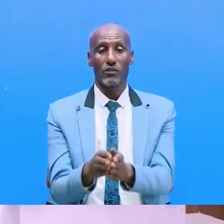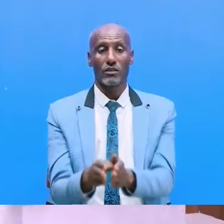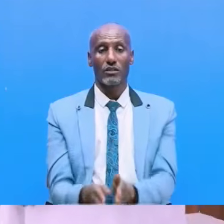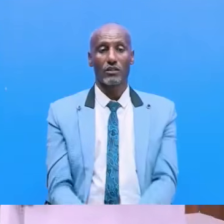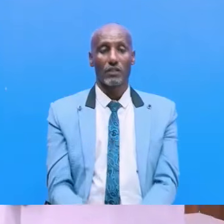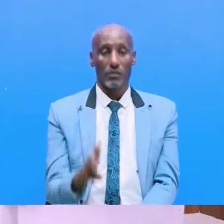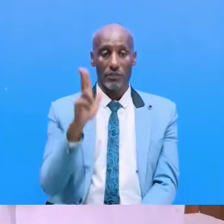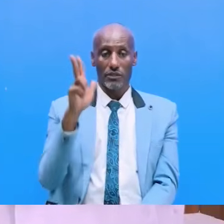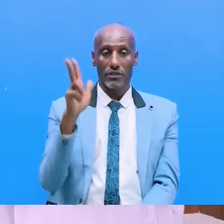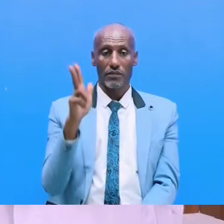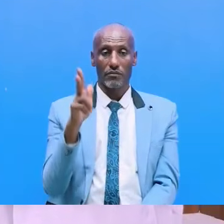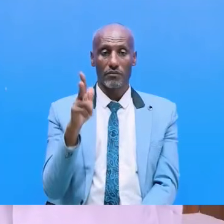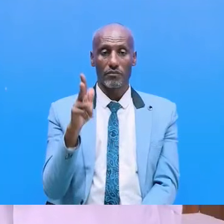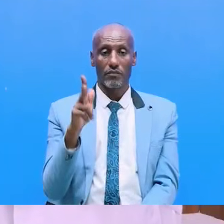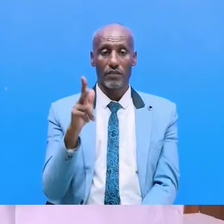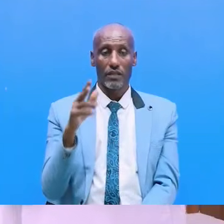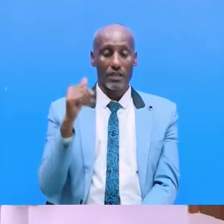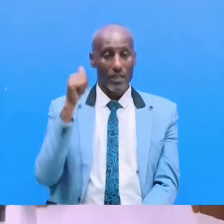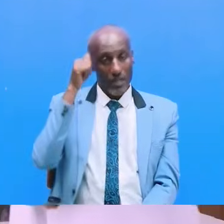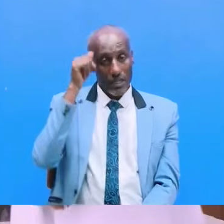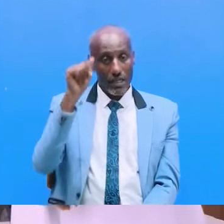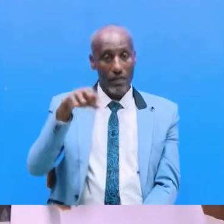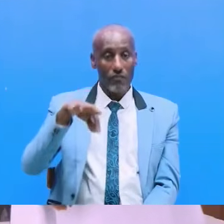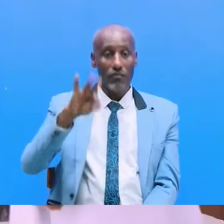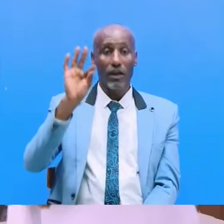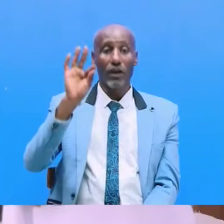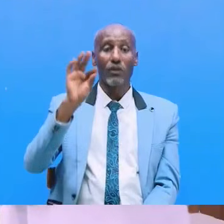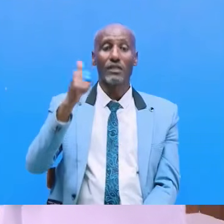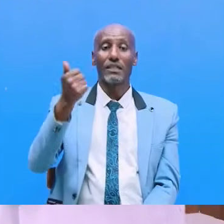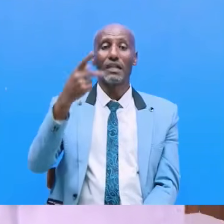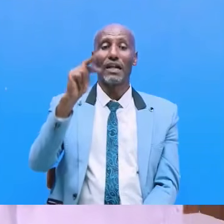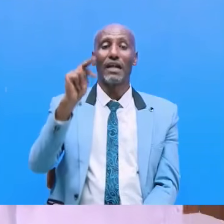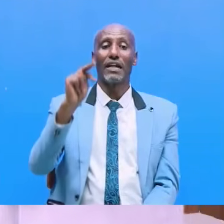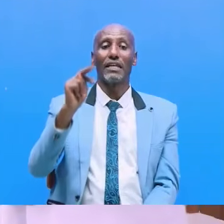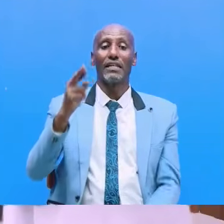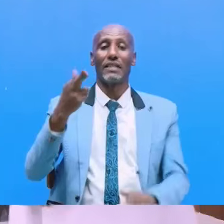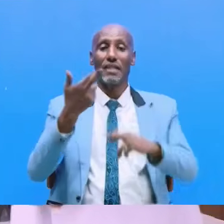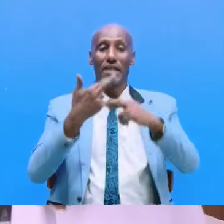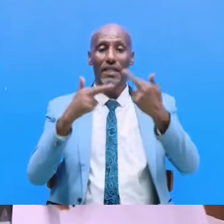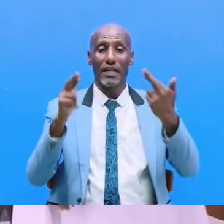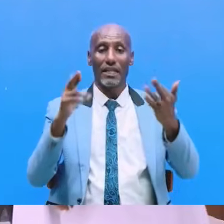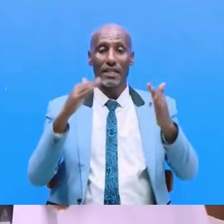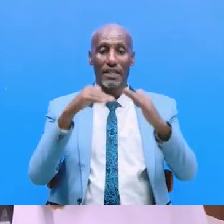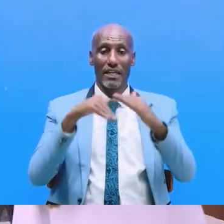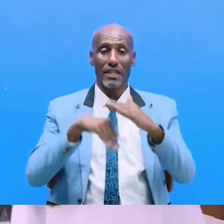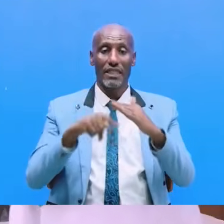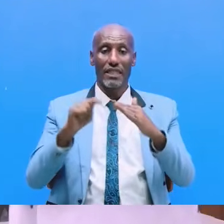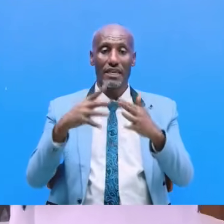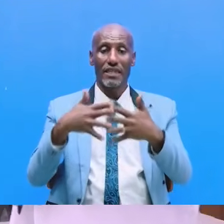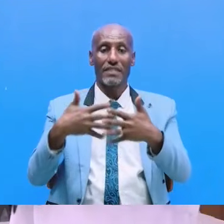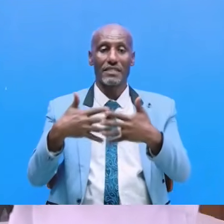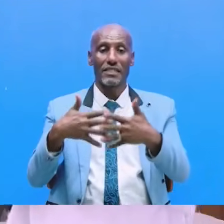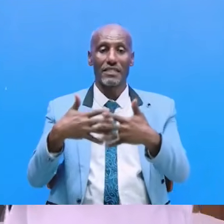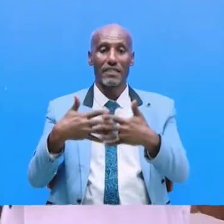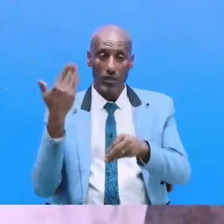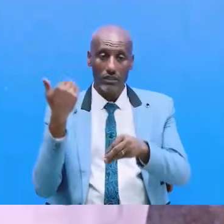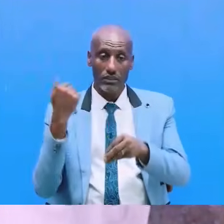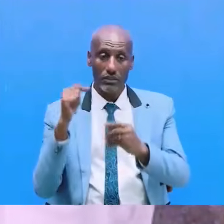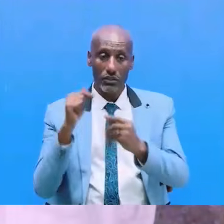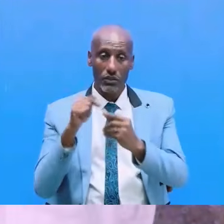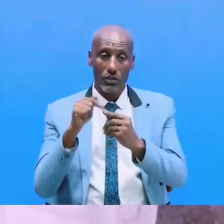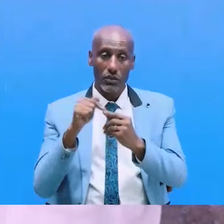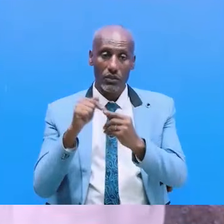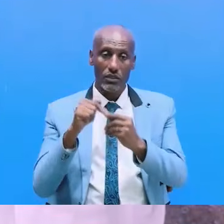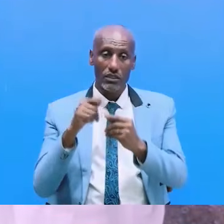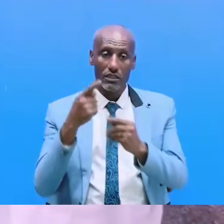Question number 3. He found an egg in the nest. He found an egg in the nest. 4. They